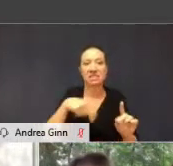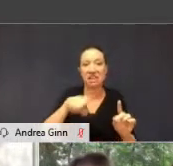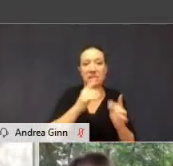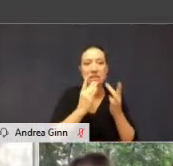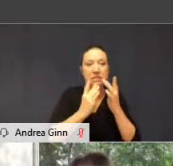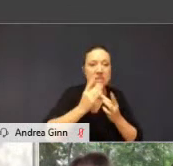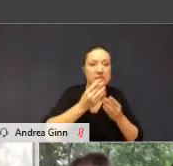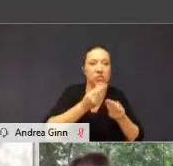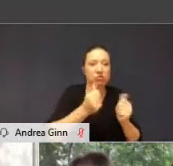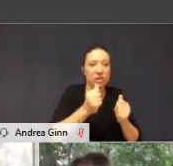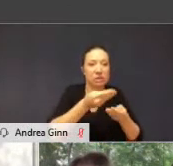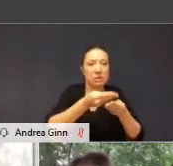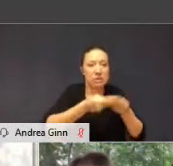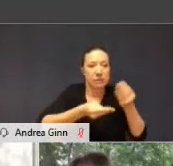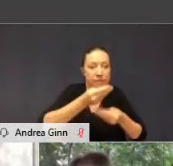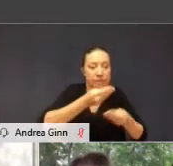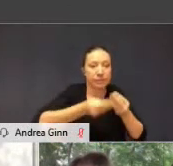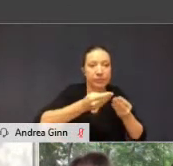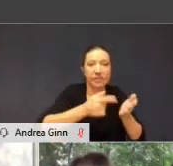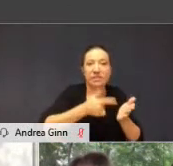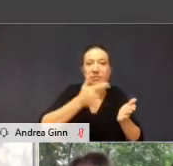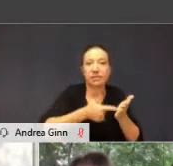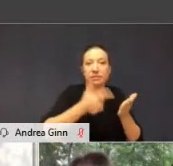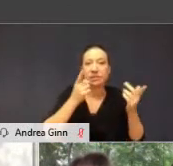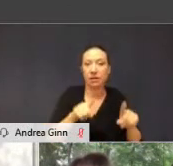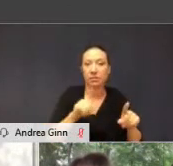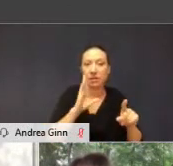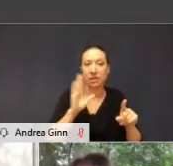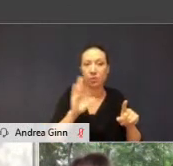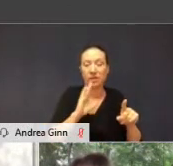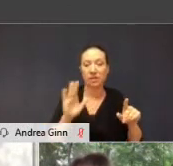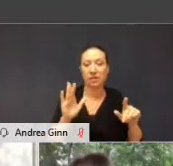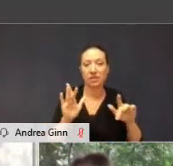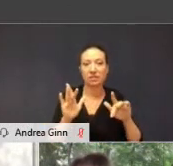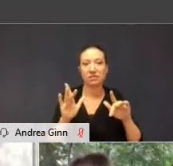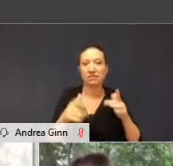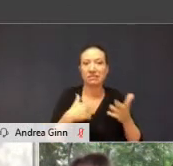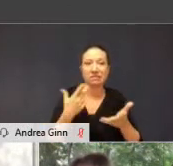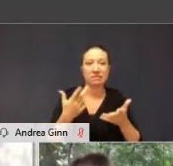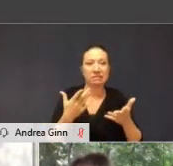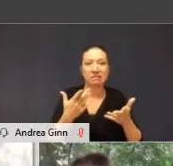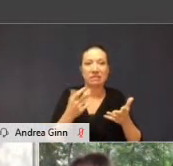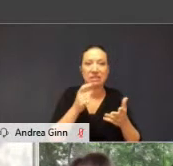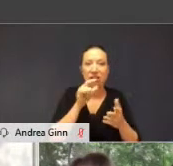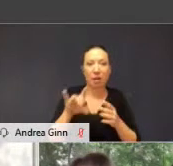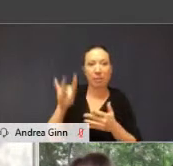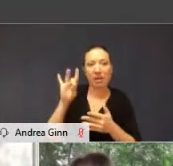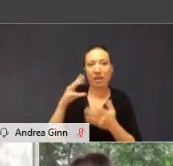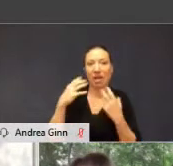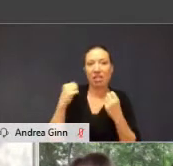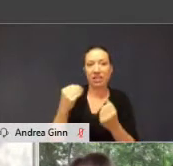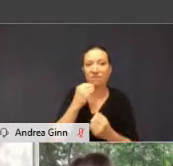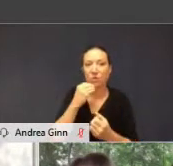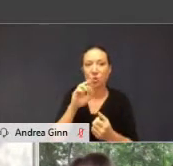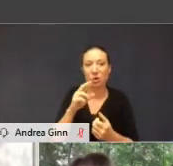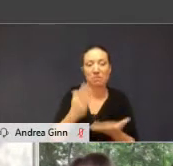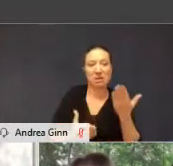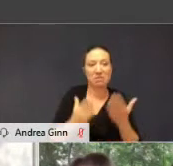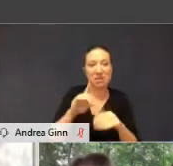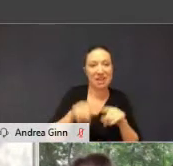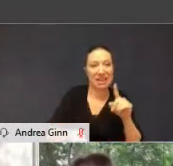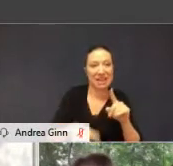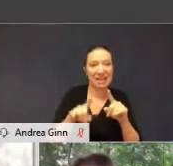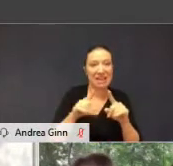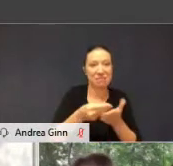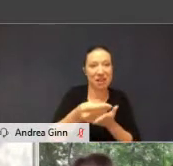that sometimes they skip out on having healthy food or even being able to put food on the table. And I